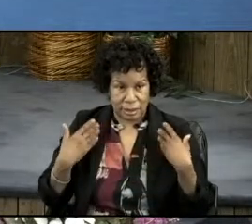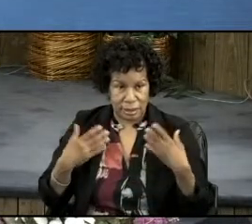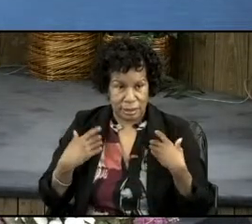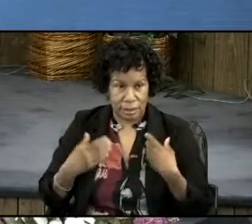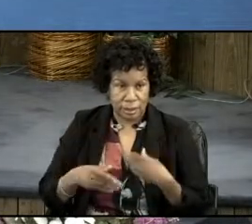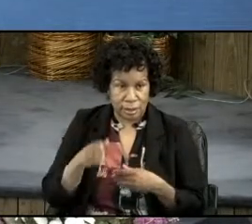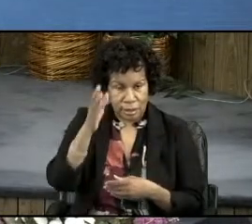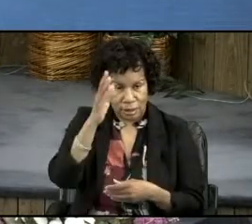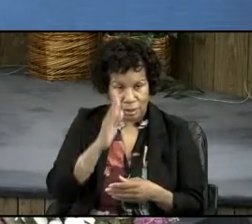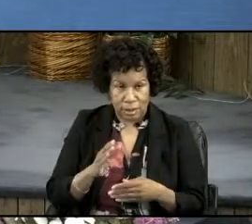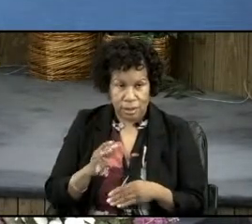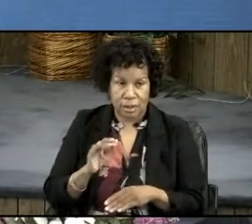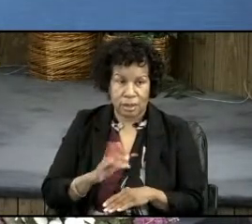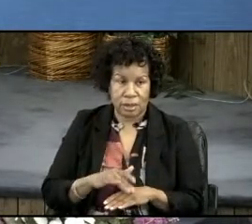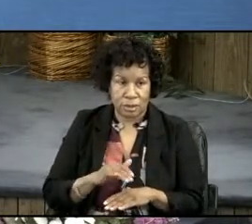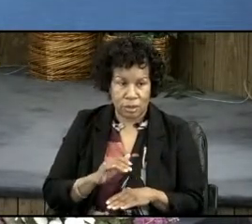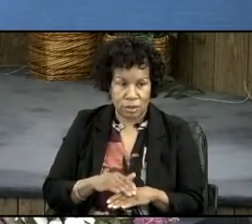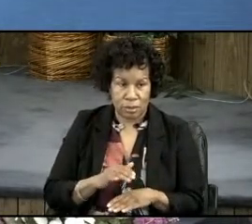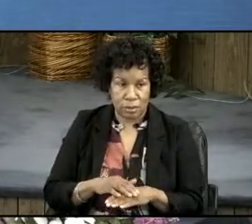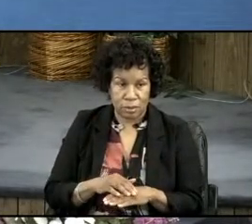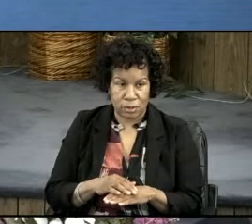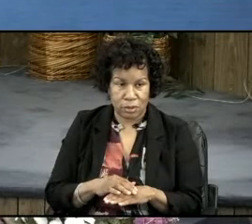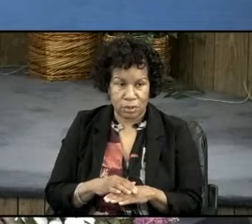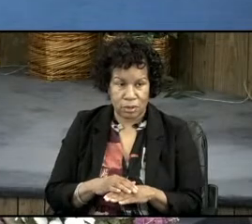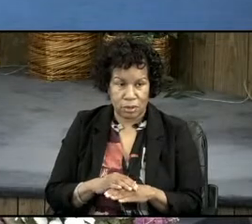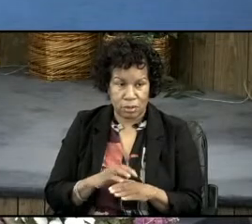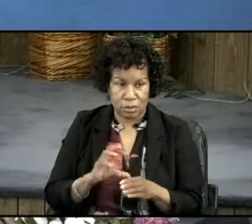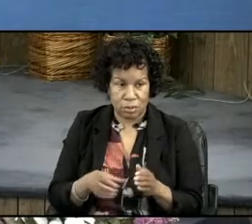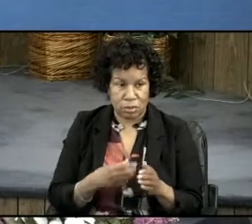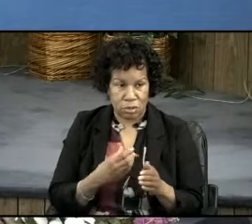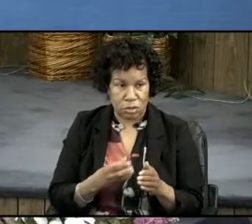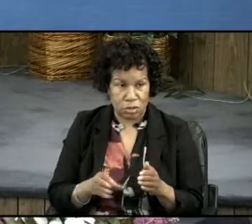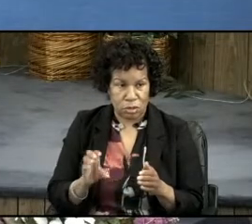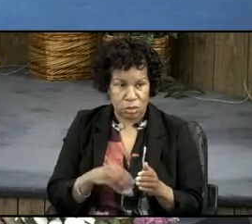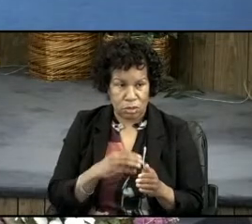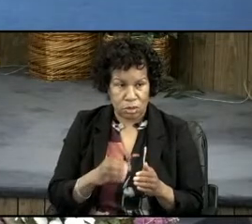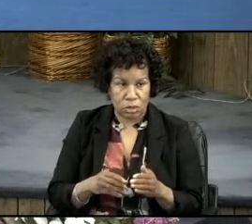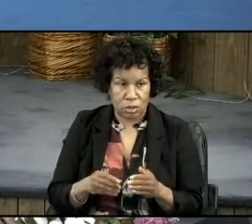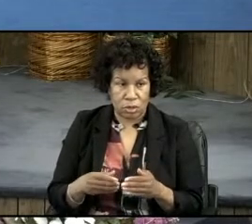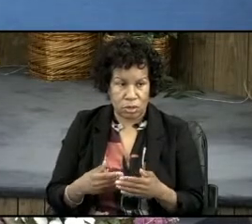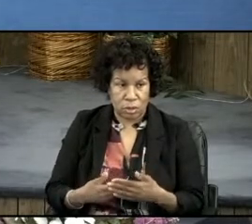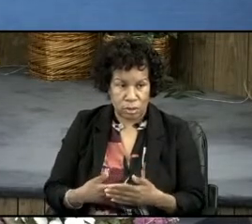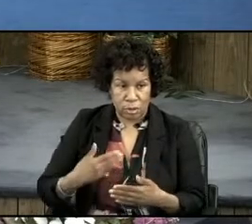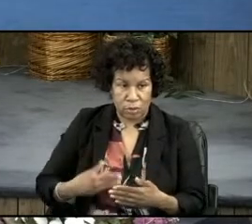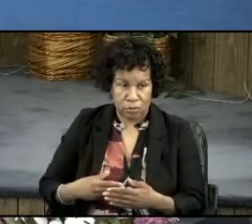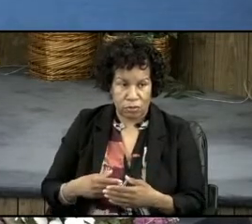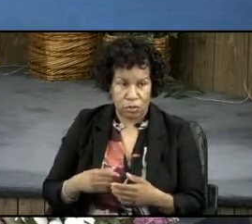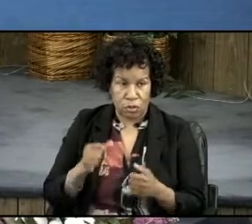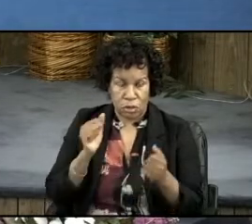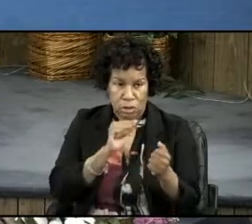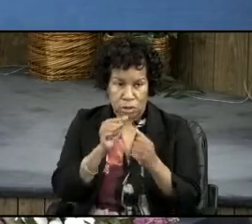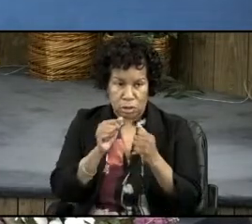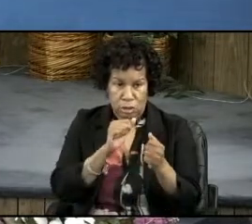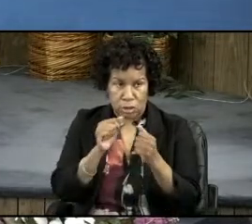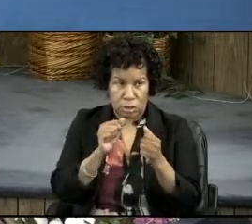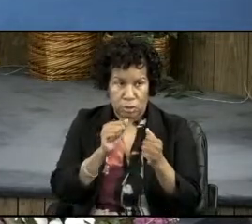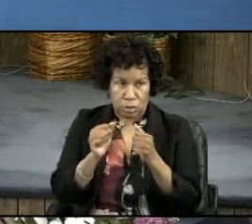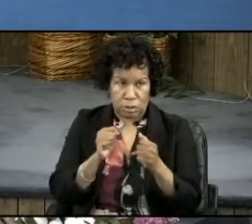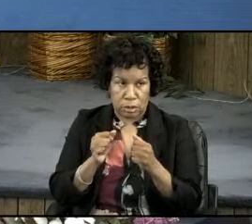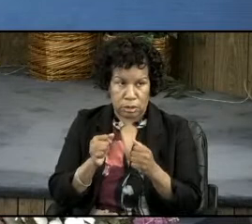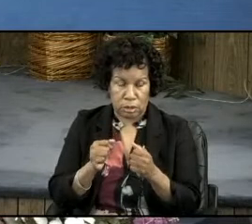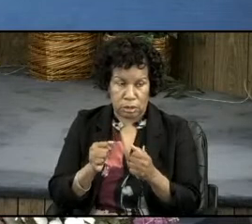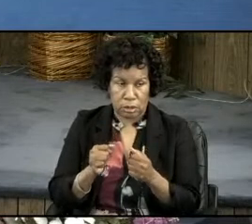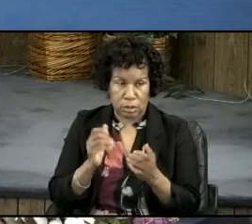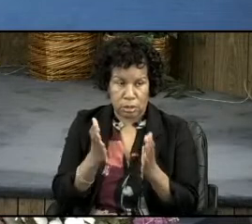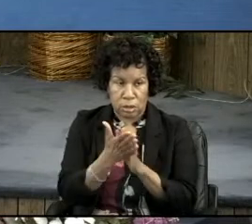God would put the choir in front of the army. And it confused, the praise confused the